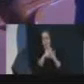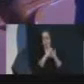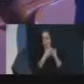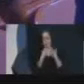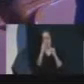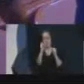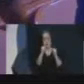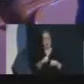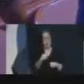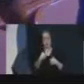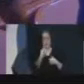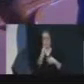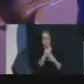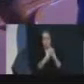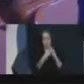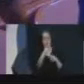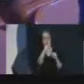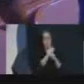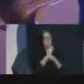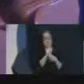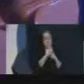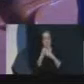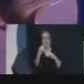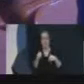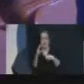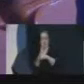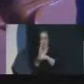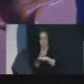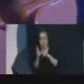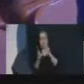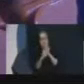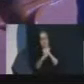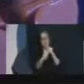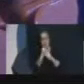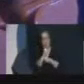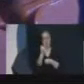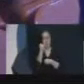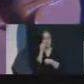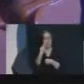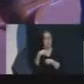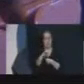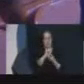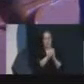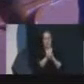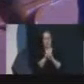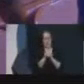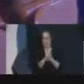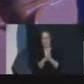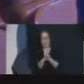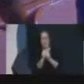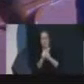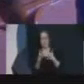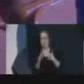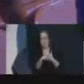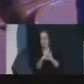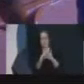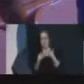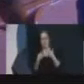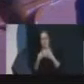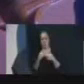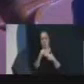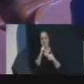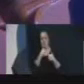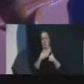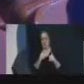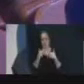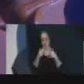and still manage to take calculus by his senior year. If he were zoned for a school without block scheduling, there would be no pathway for him to take calculus by